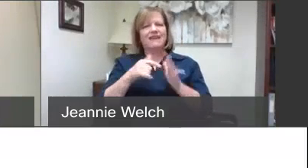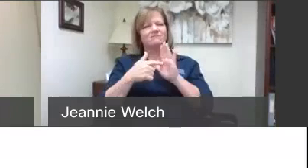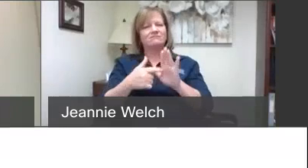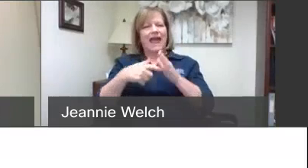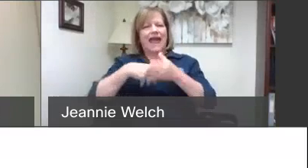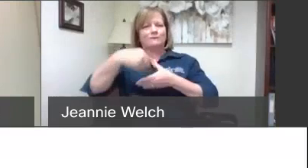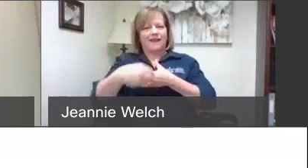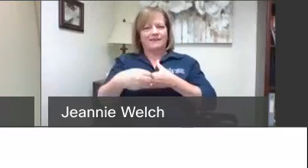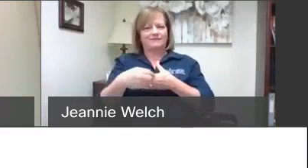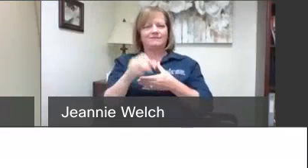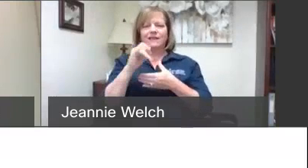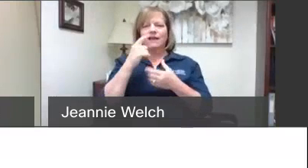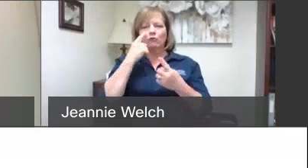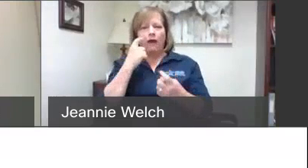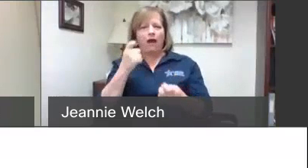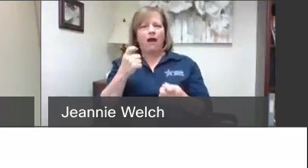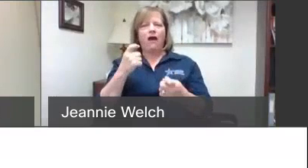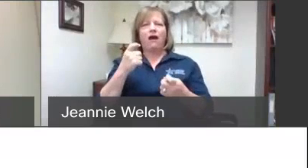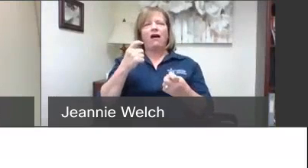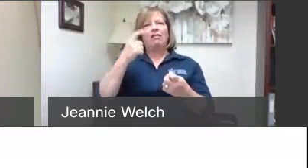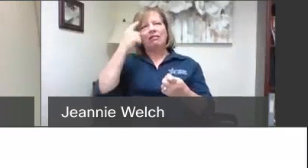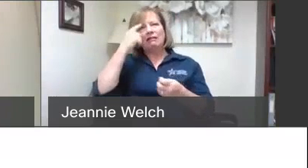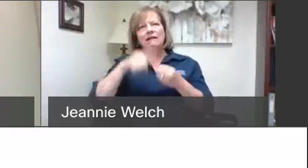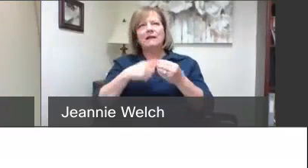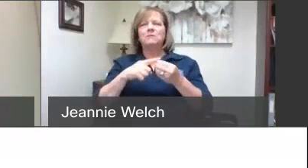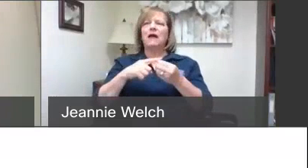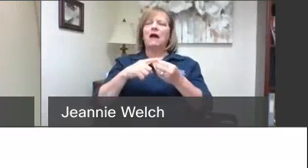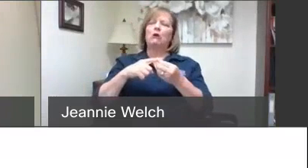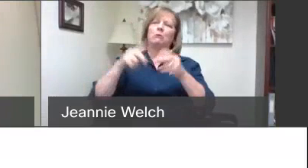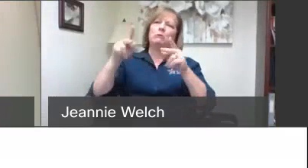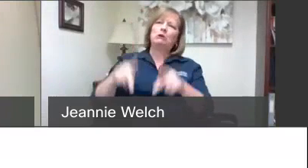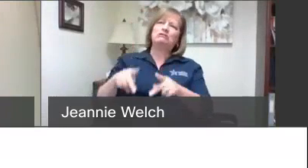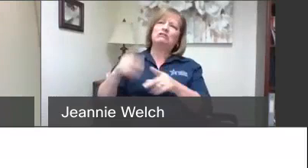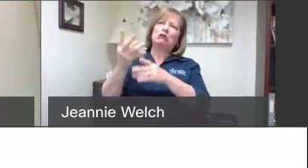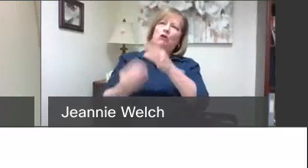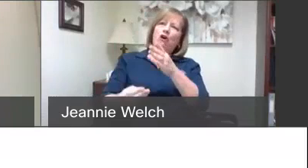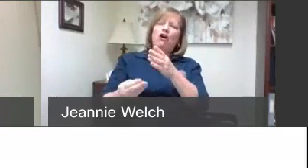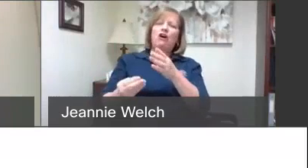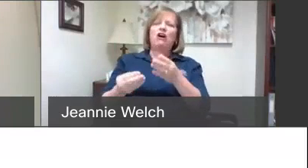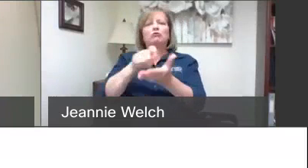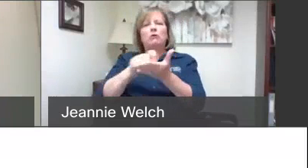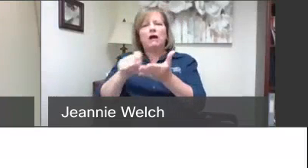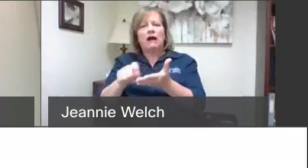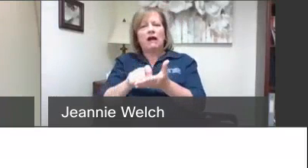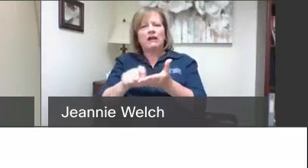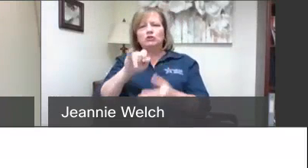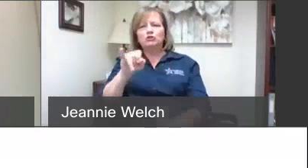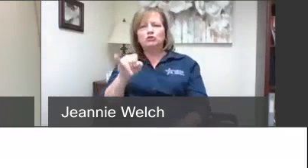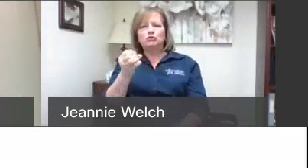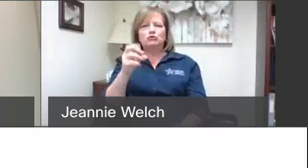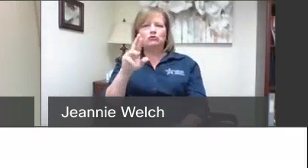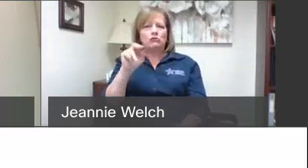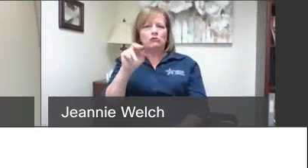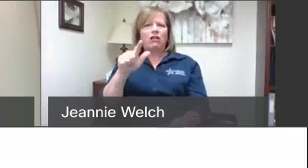sharing stories of loved ones, writing about your experiences, collecting mementos, things